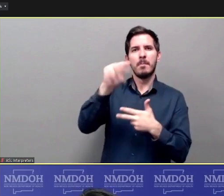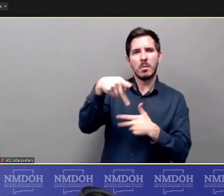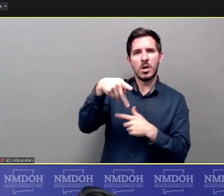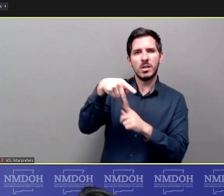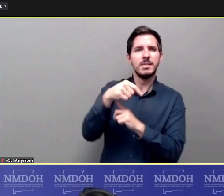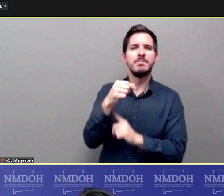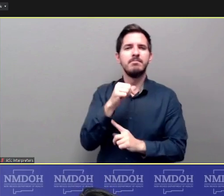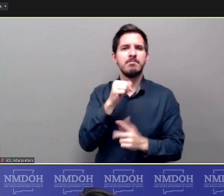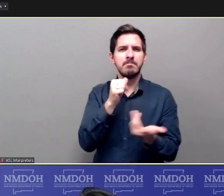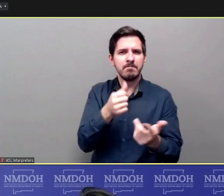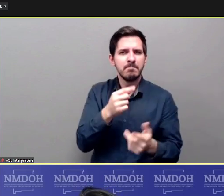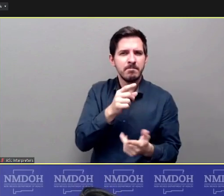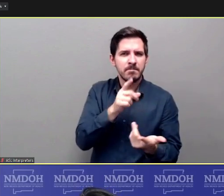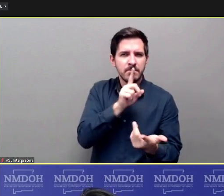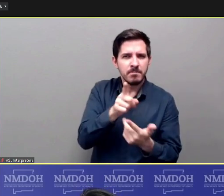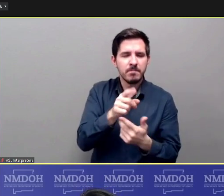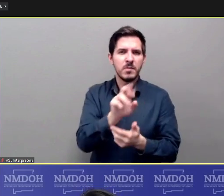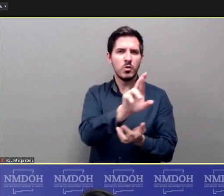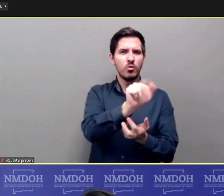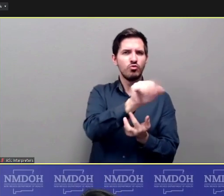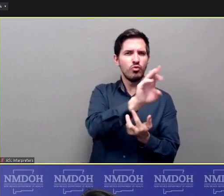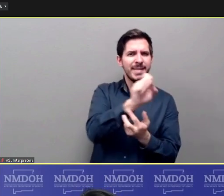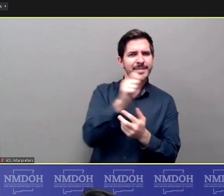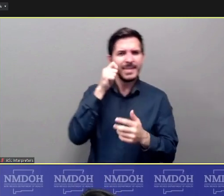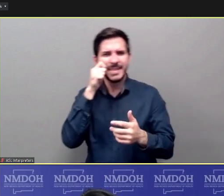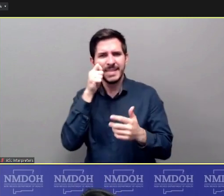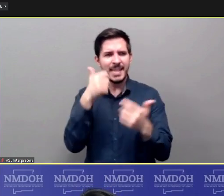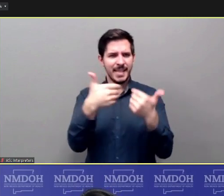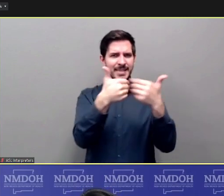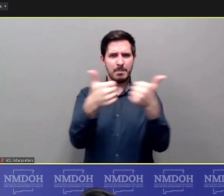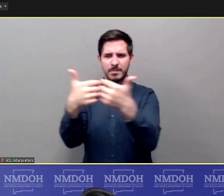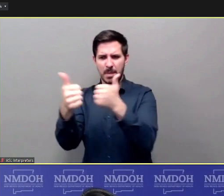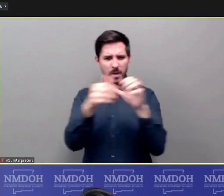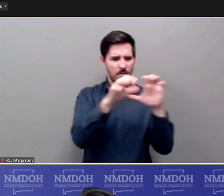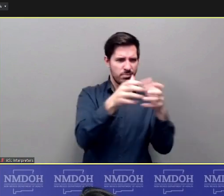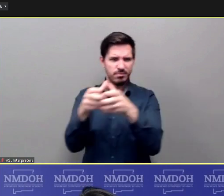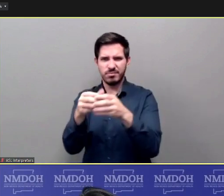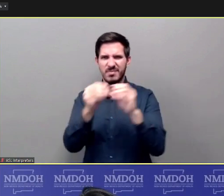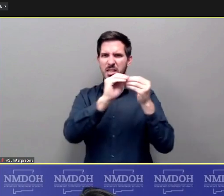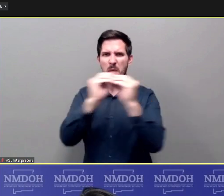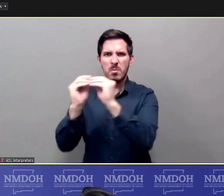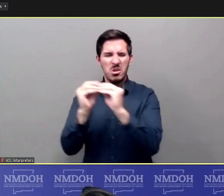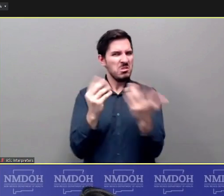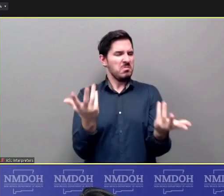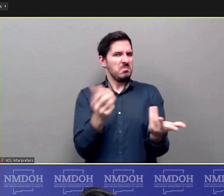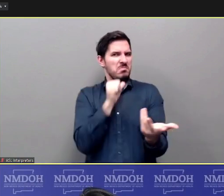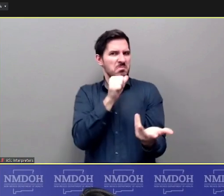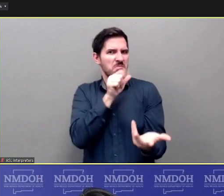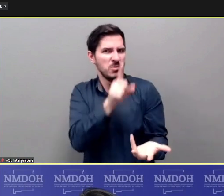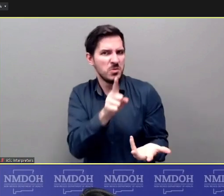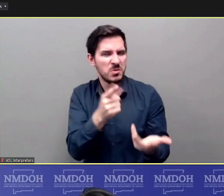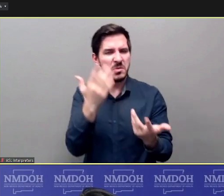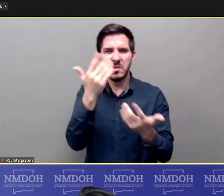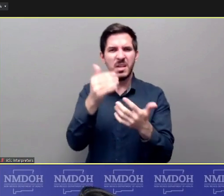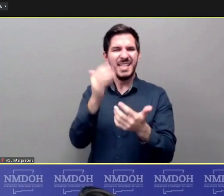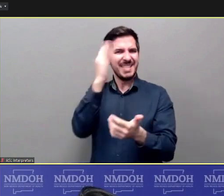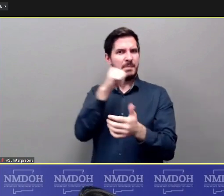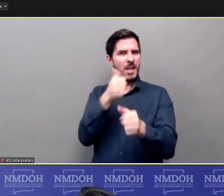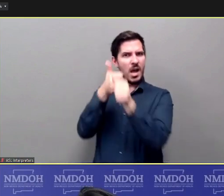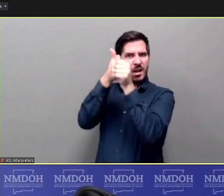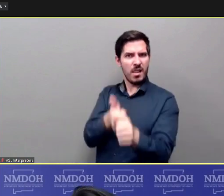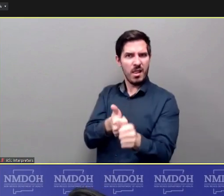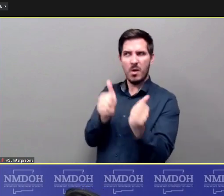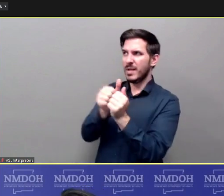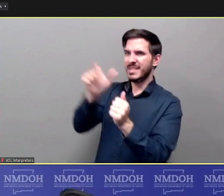ethnicity why and how they're being separated. It doesn't seem like it jives with how the CDC reports race